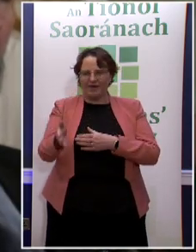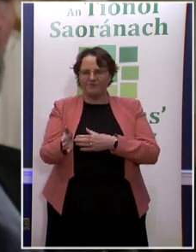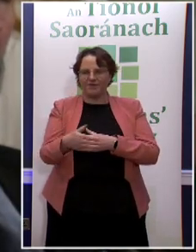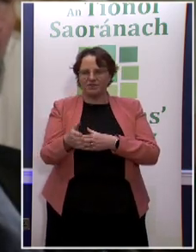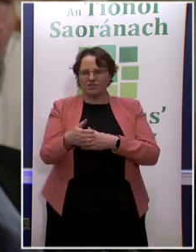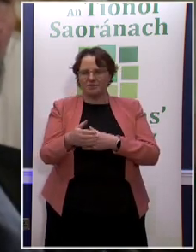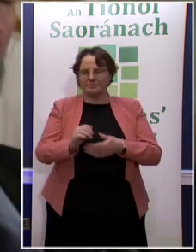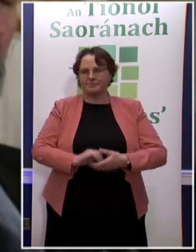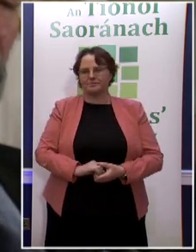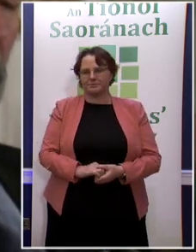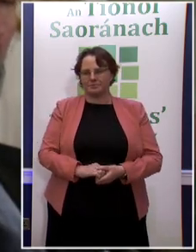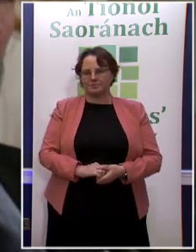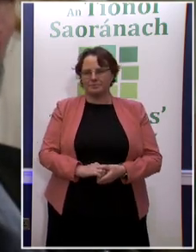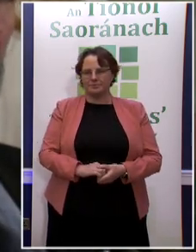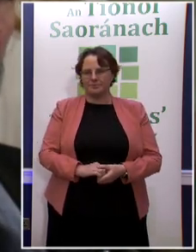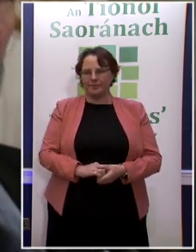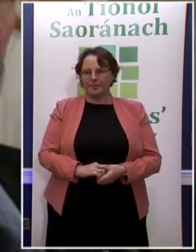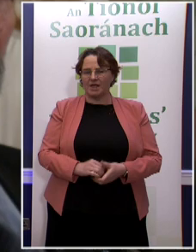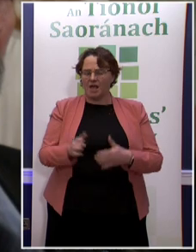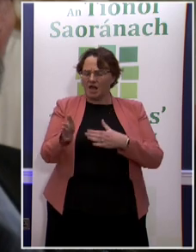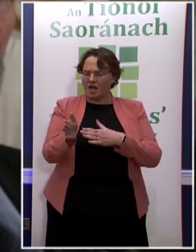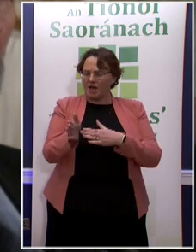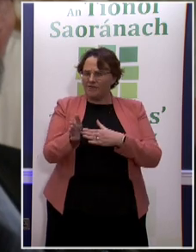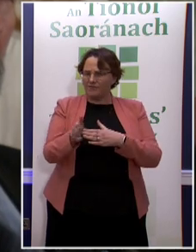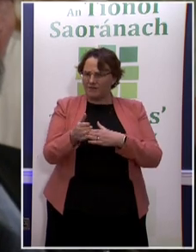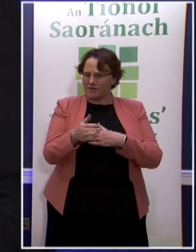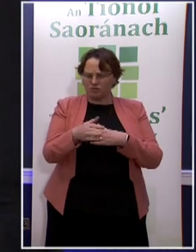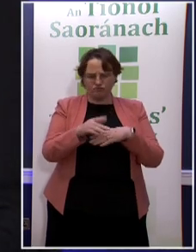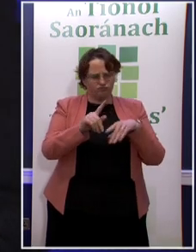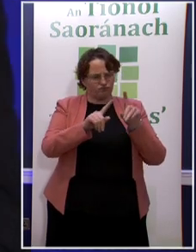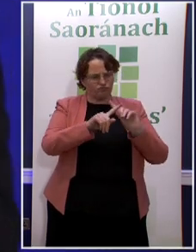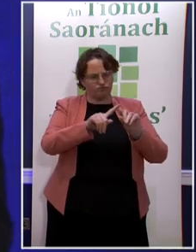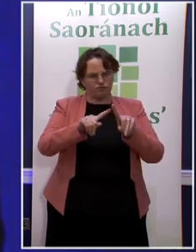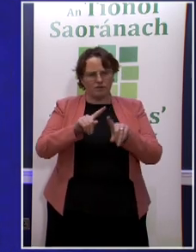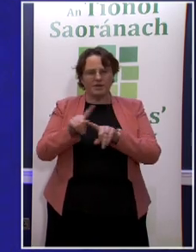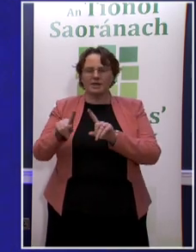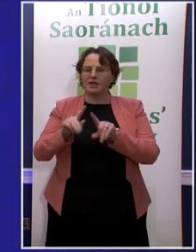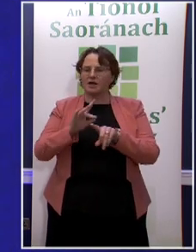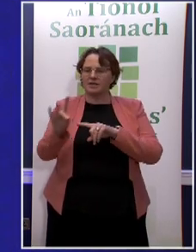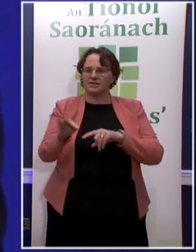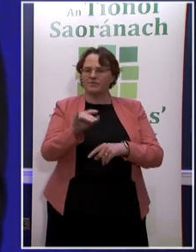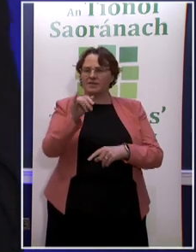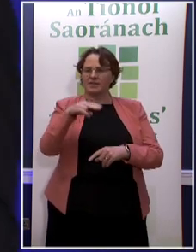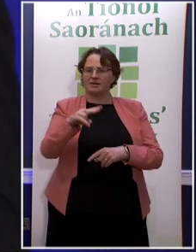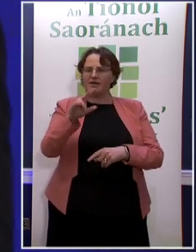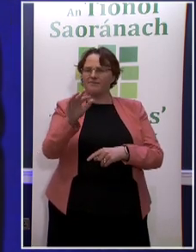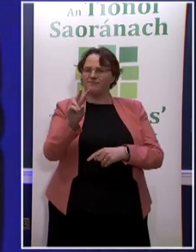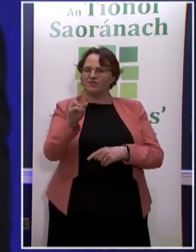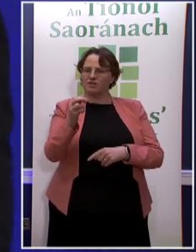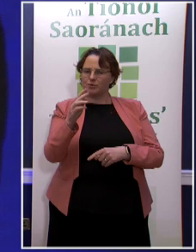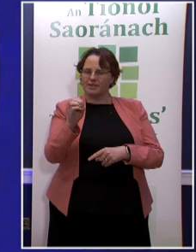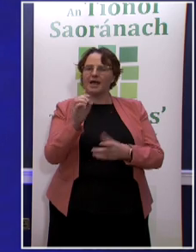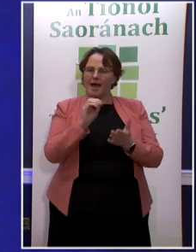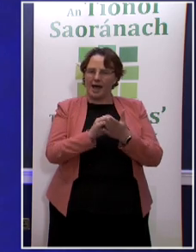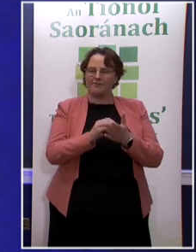species. And fish are the most diverse and abundant kind of vertebrates on the planet. All right, so vertebrates, animals with